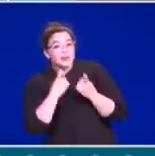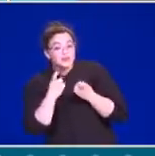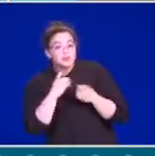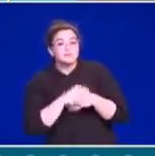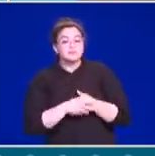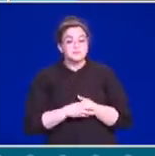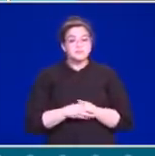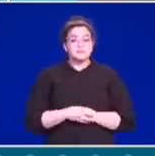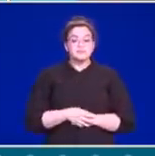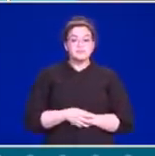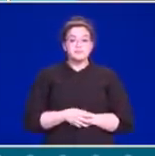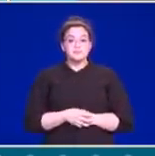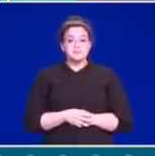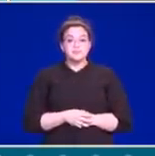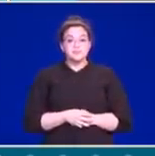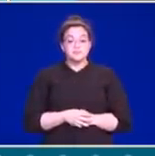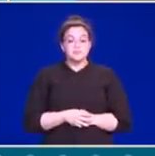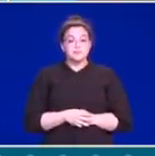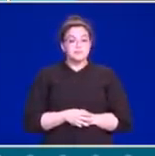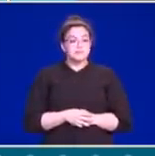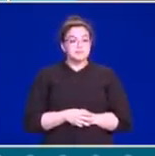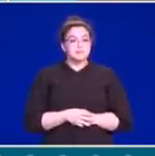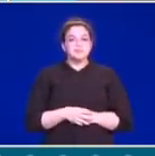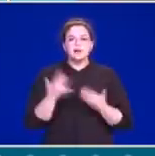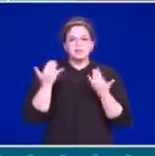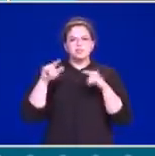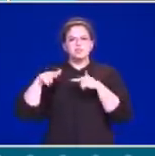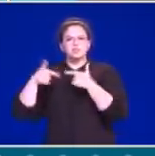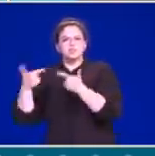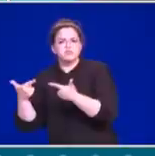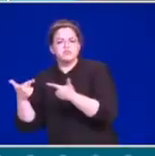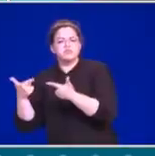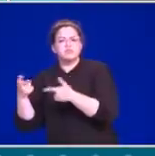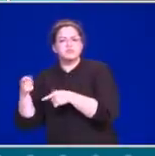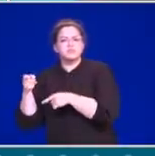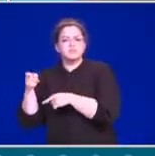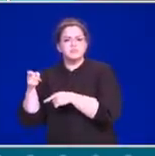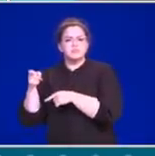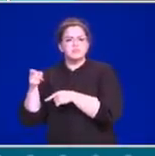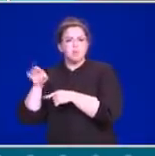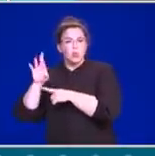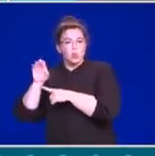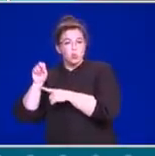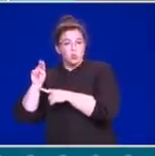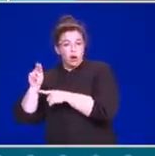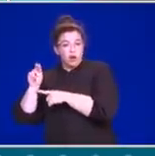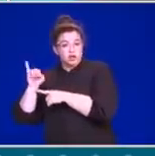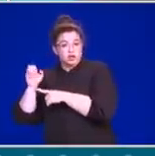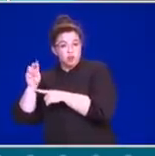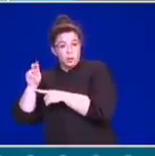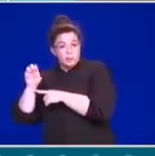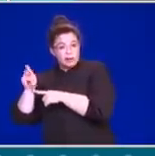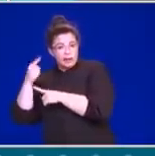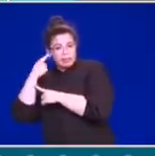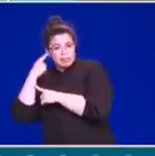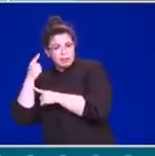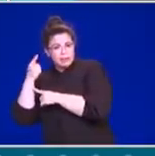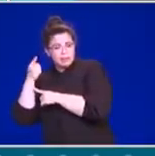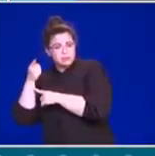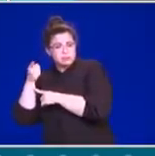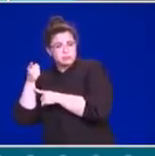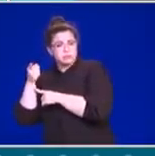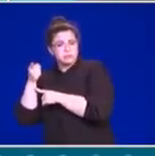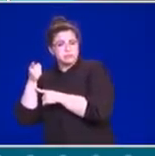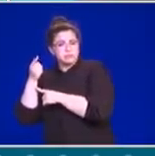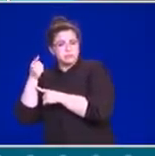on SOGI data collection. I'll toss that back over to Population, but I think Ron Jarman, our acting director, might